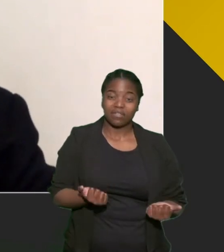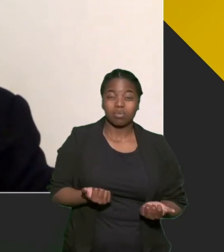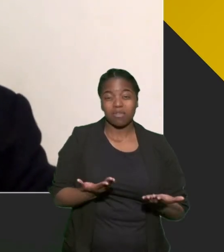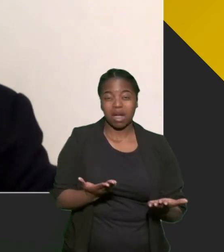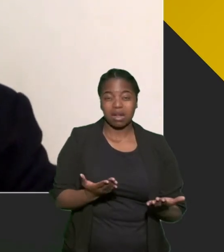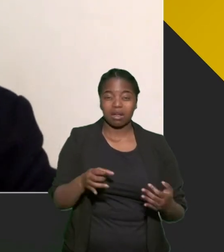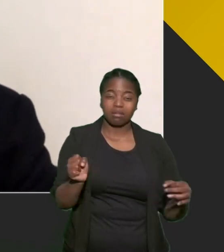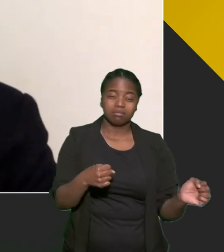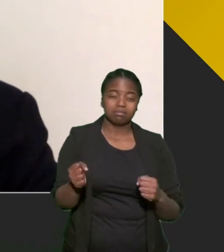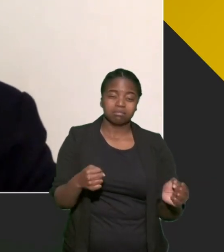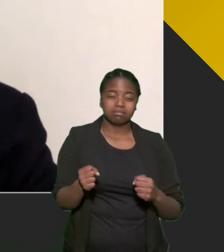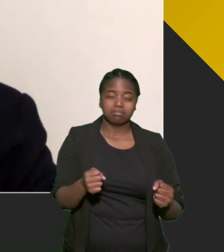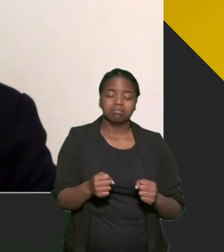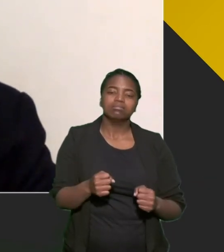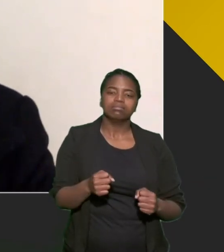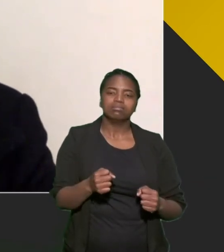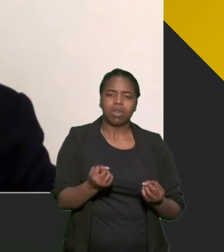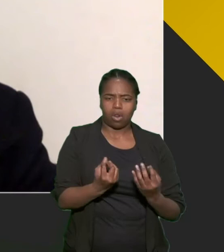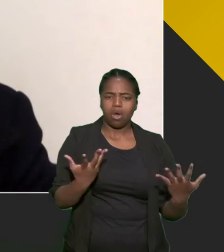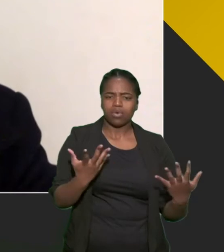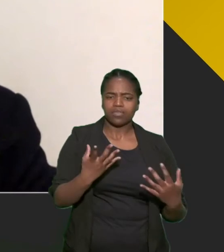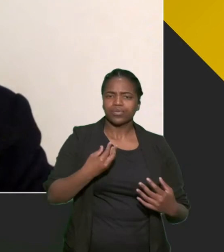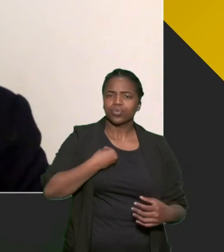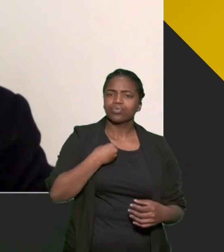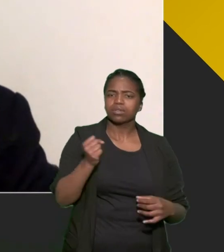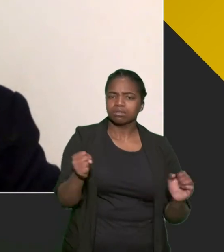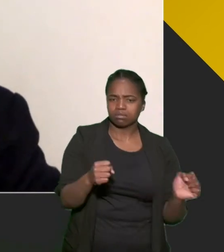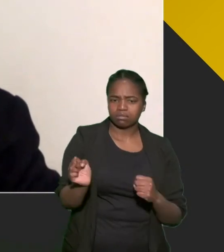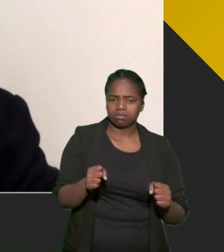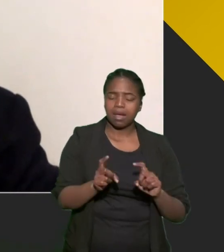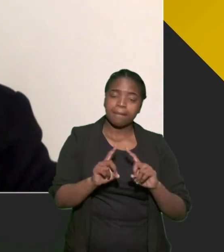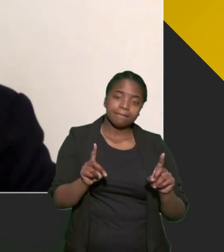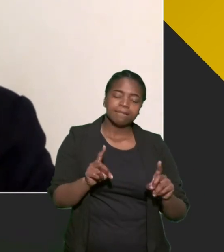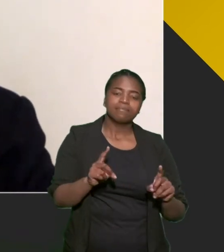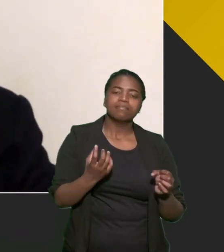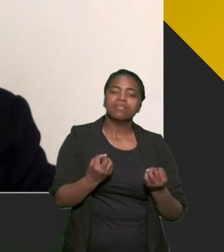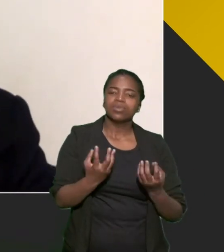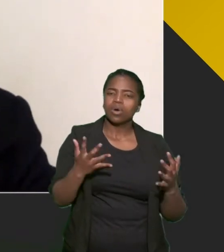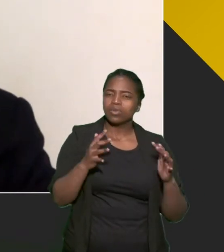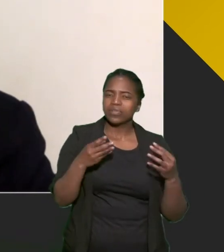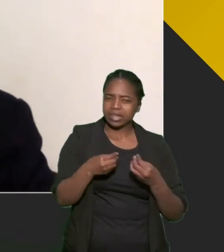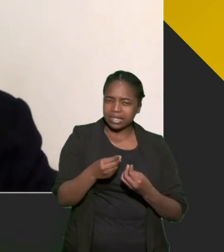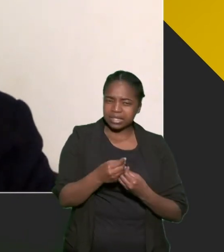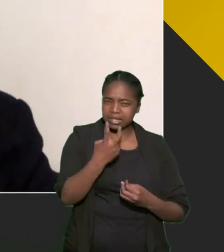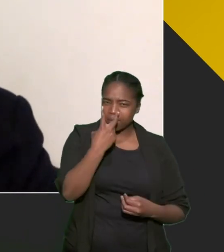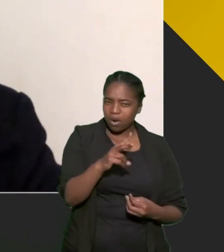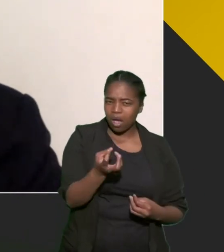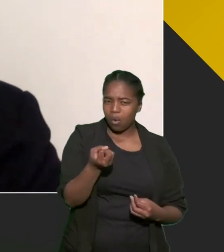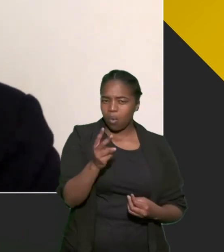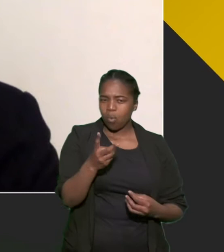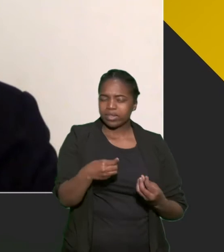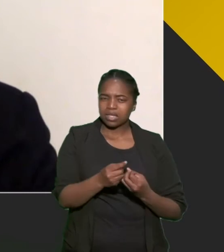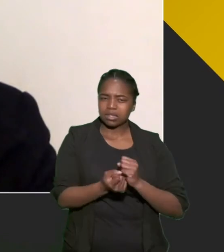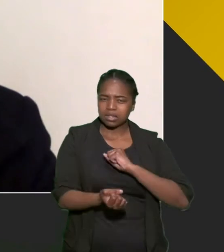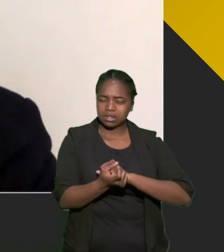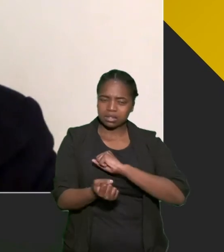roughly 9% of the active population. With that in mind, we then come to say, what are the opportunities that we see surrounding the different finance